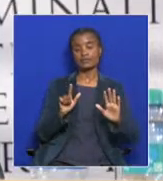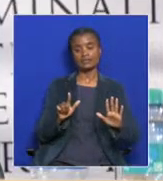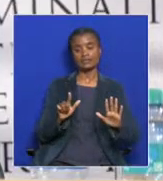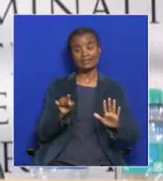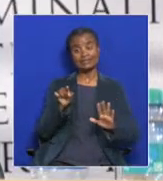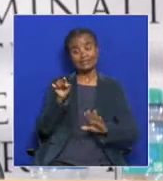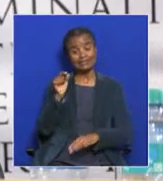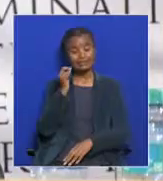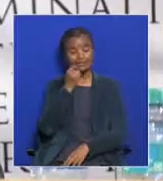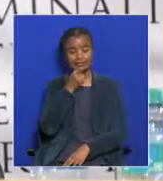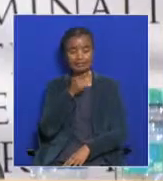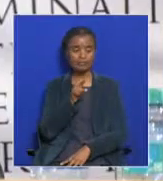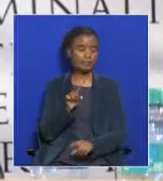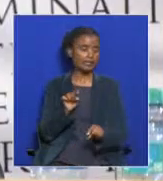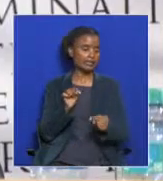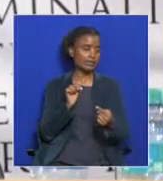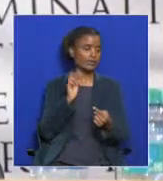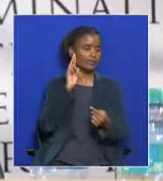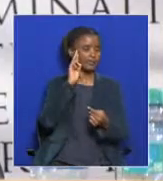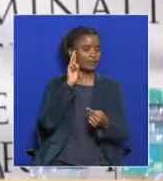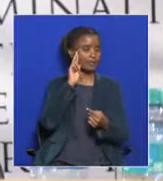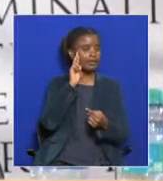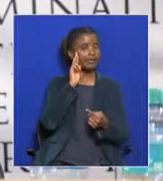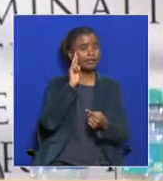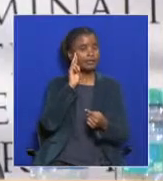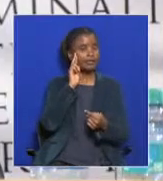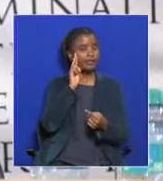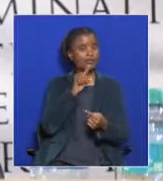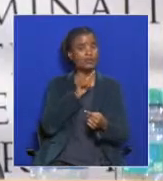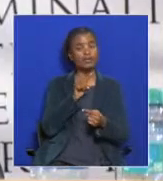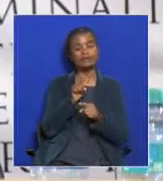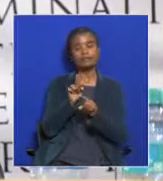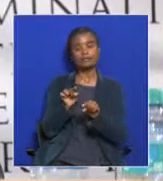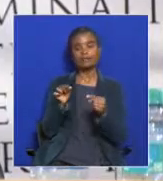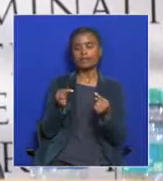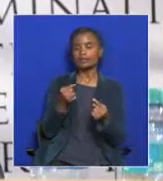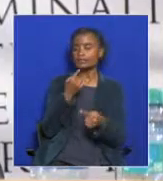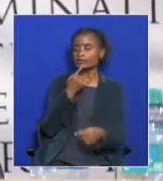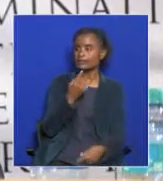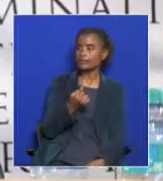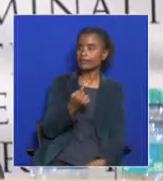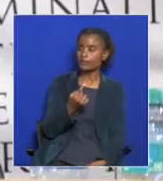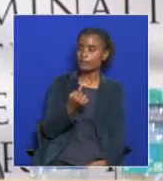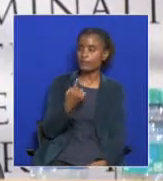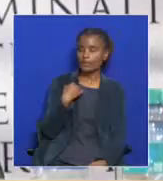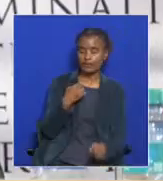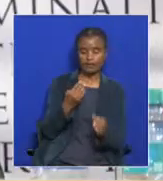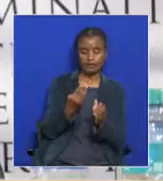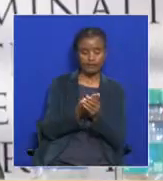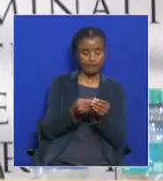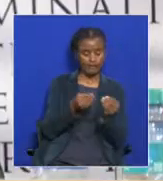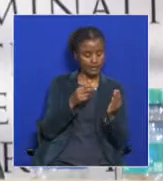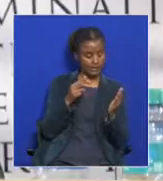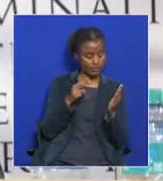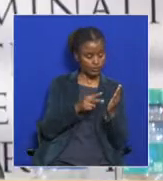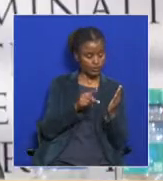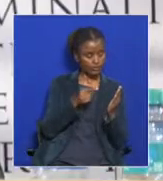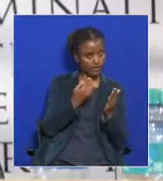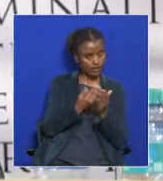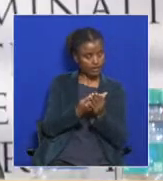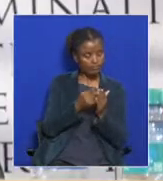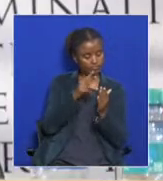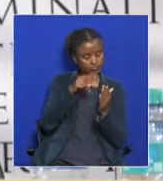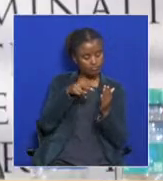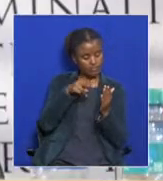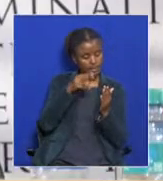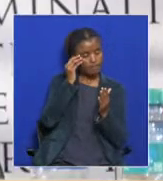She can only say so. She can't even say, I looked at my files and this is what I was able to glean from the files to